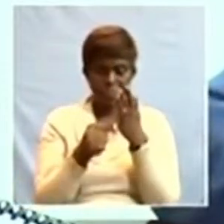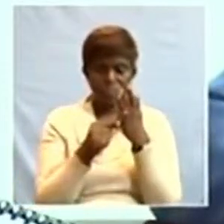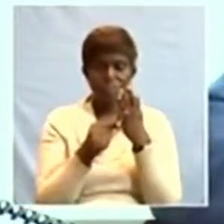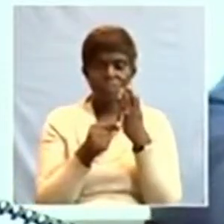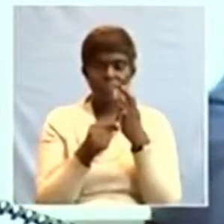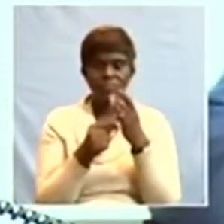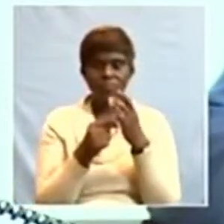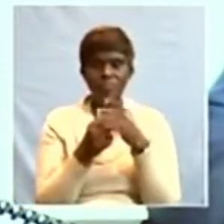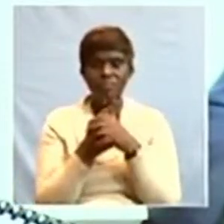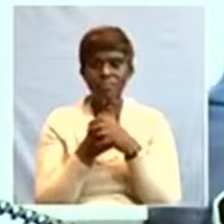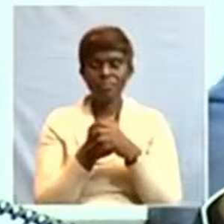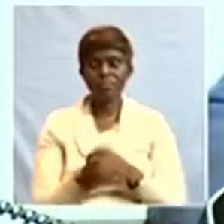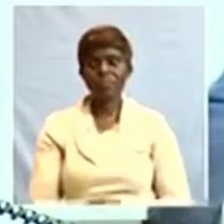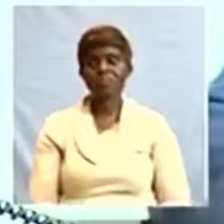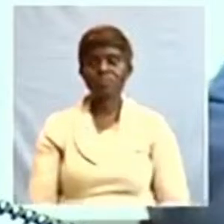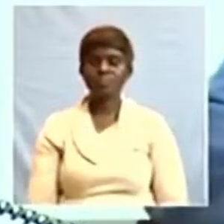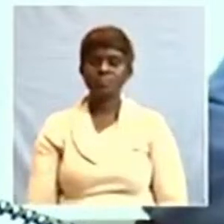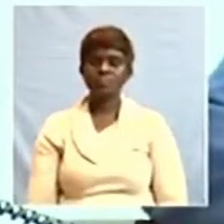getting goats.